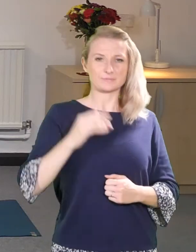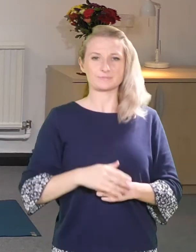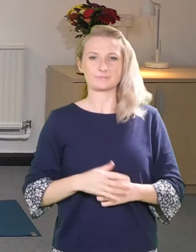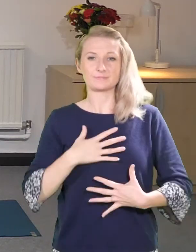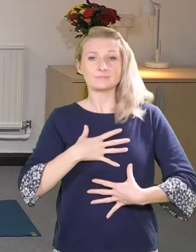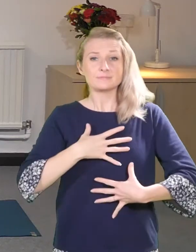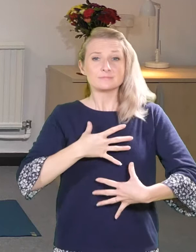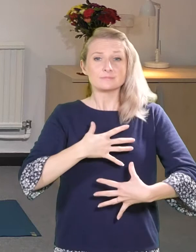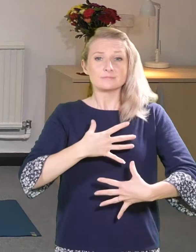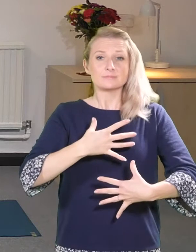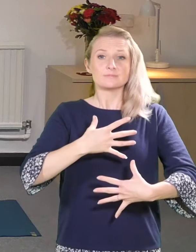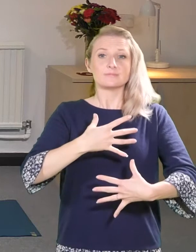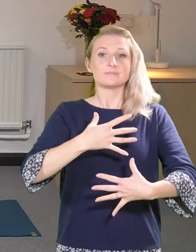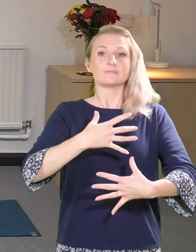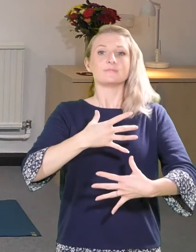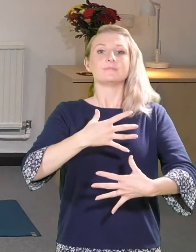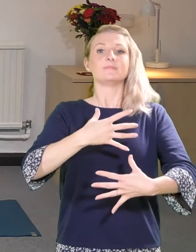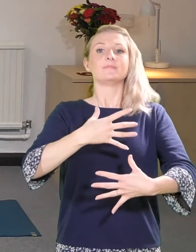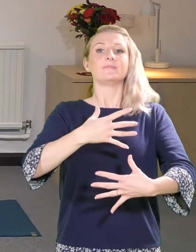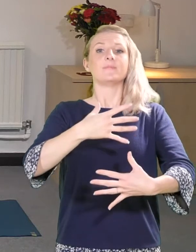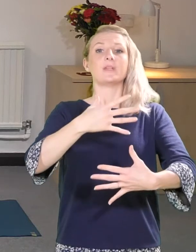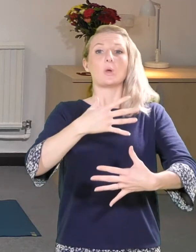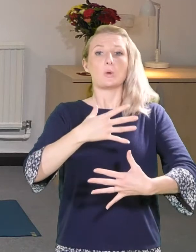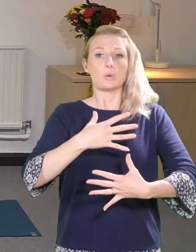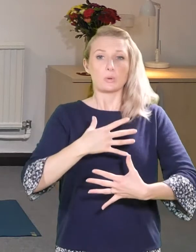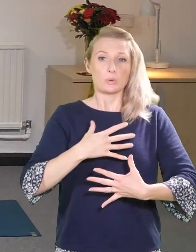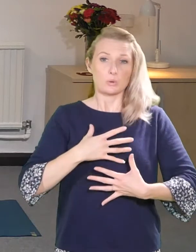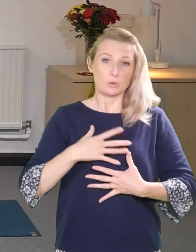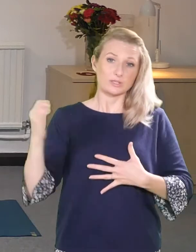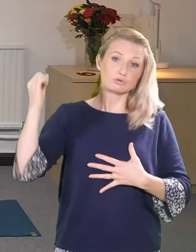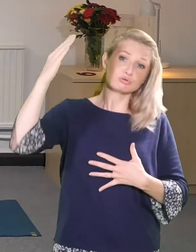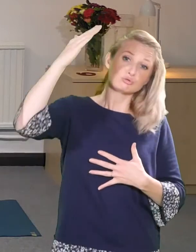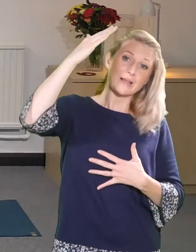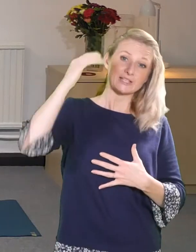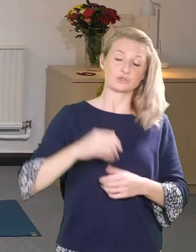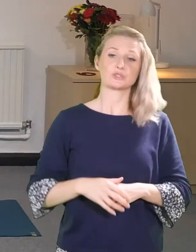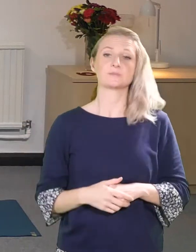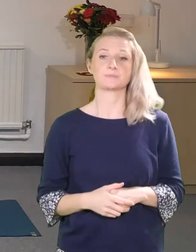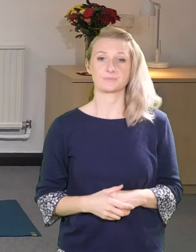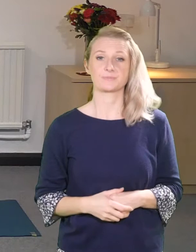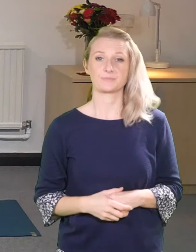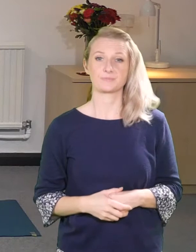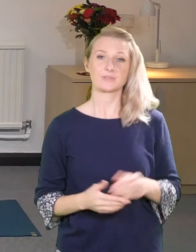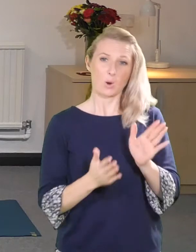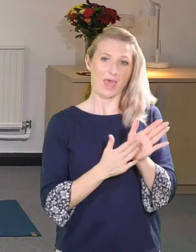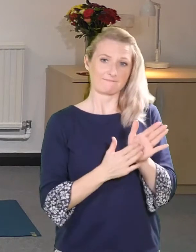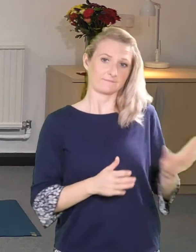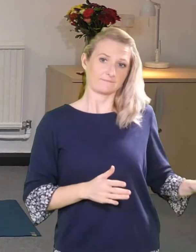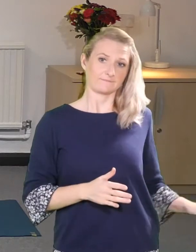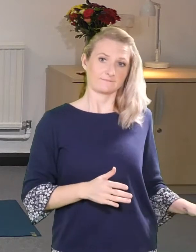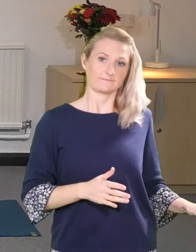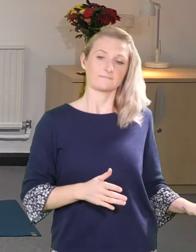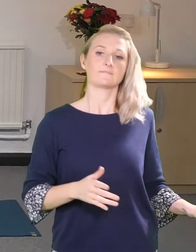deep breath in. As you exhale, stretch over to your side. So the left hand is flat, the elbow's